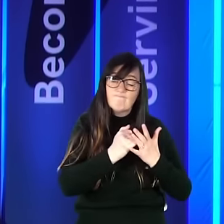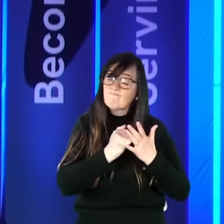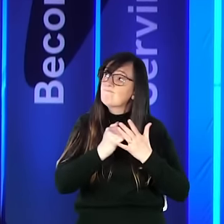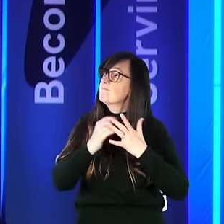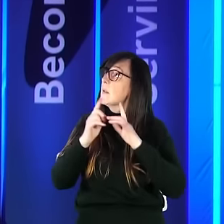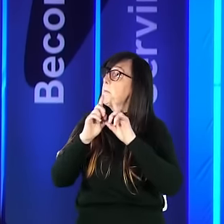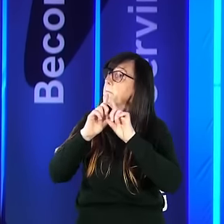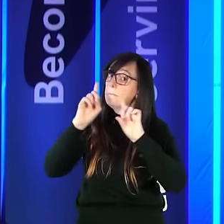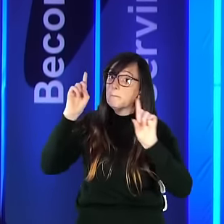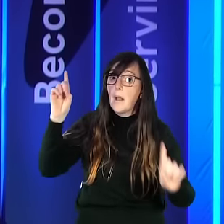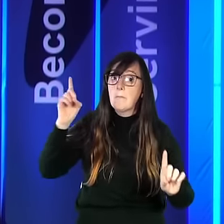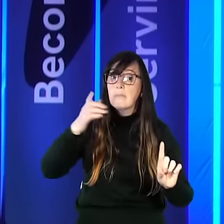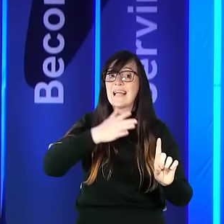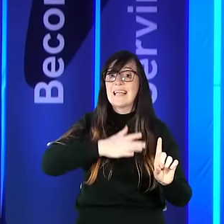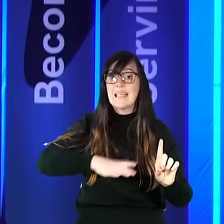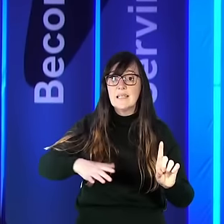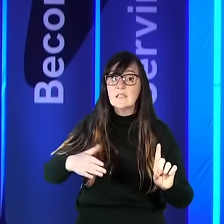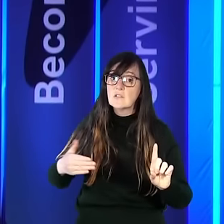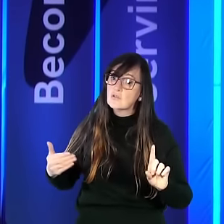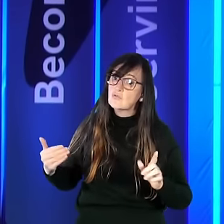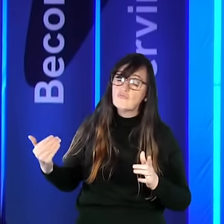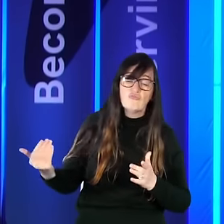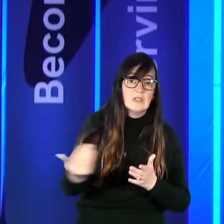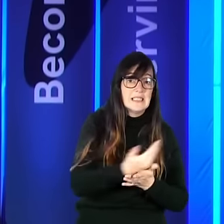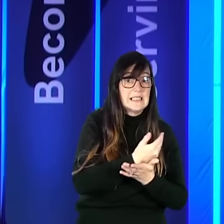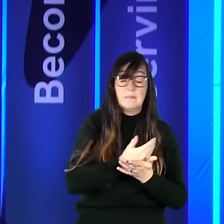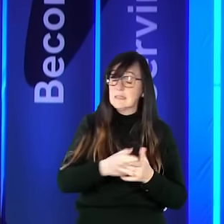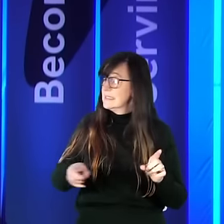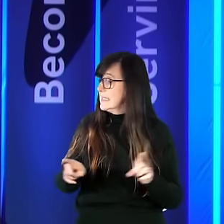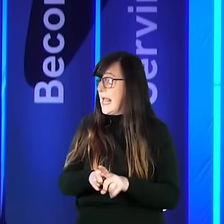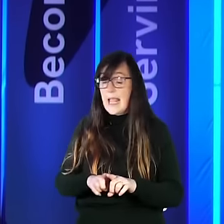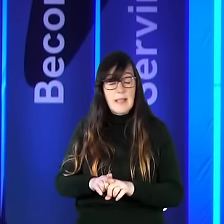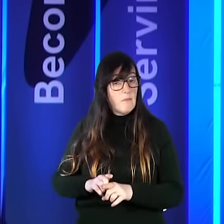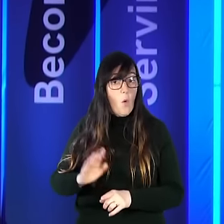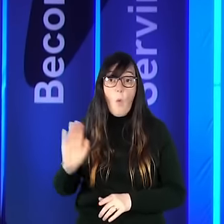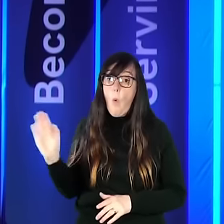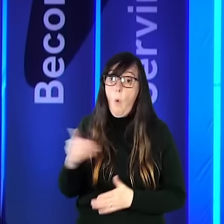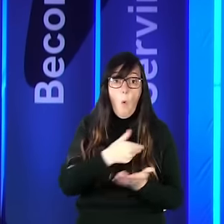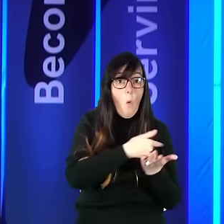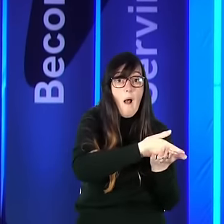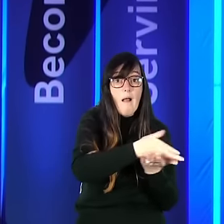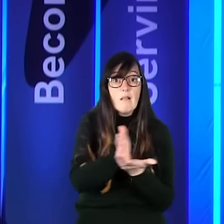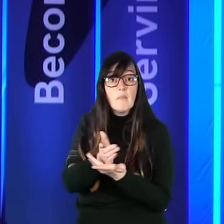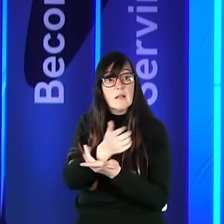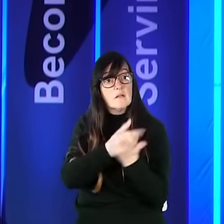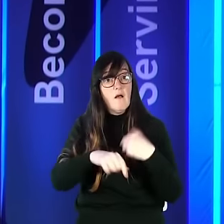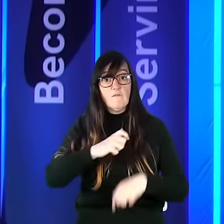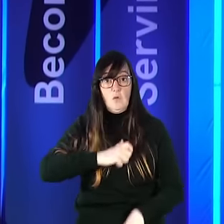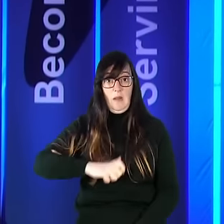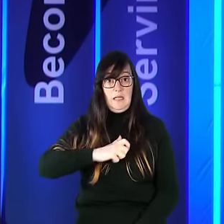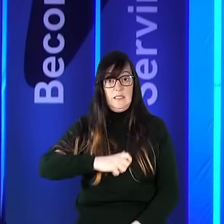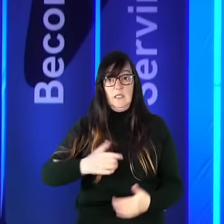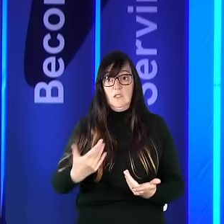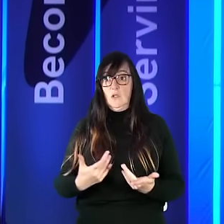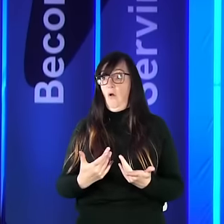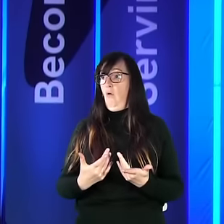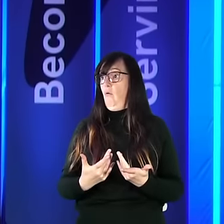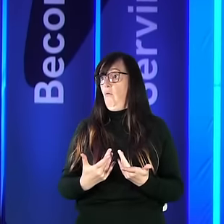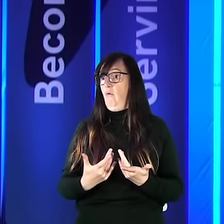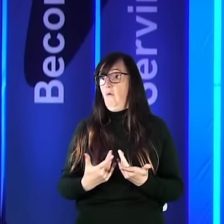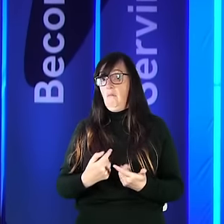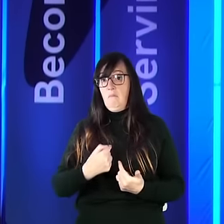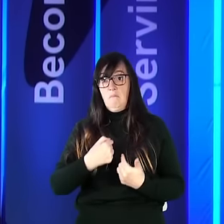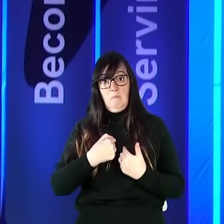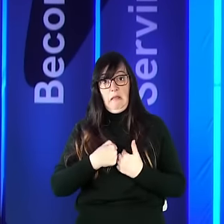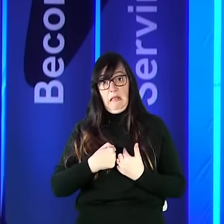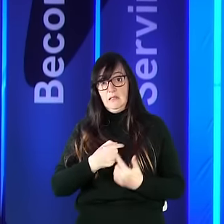needs to be redeemed along with every aspect of our humanity. I mean, for myself tonight, as a heterosexual